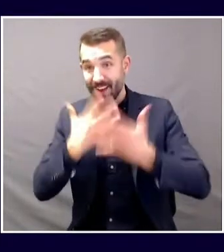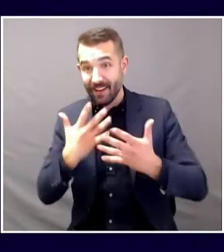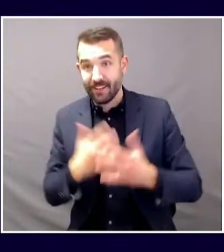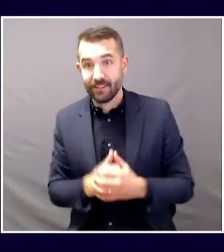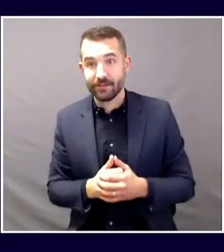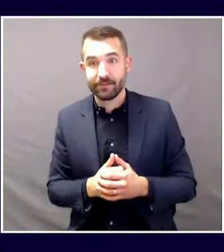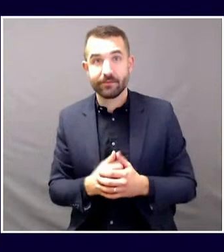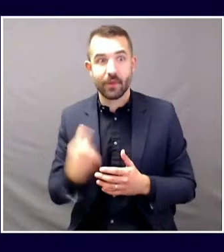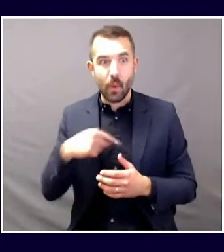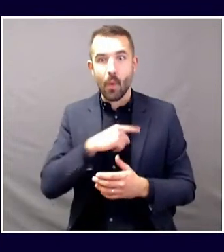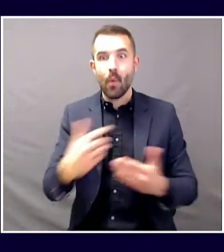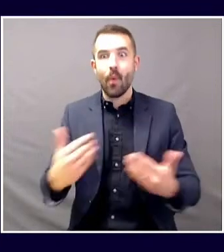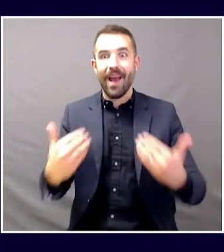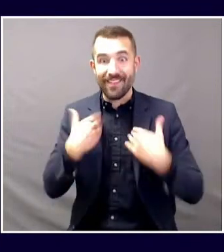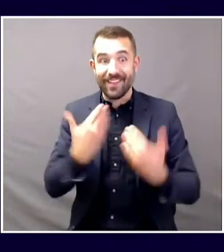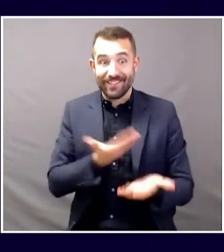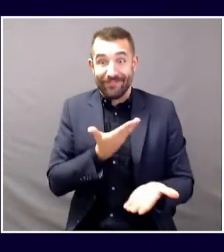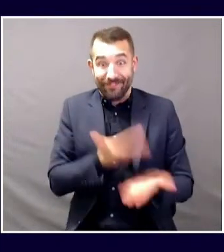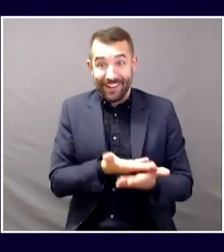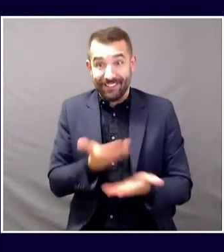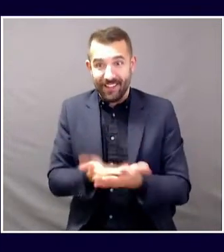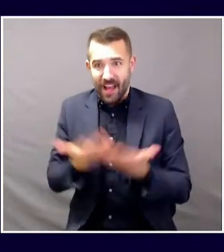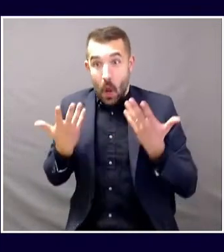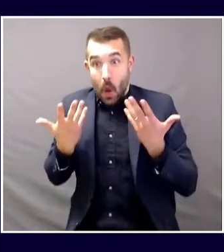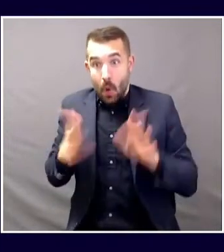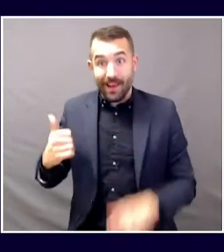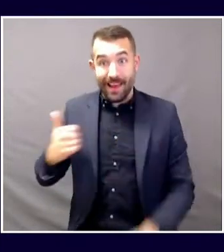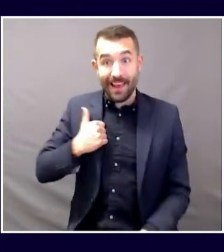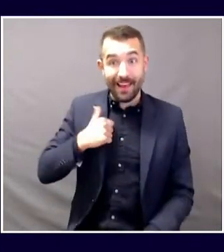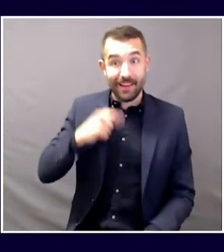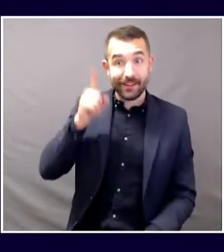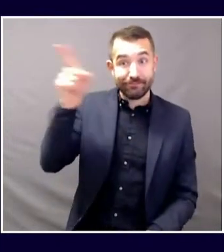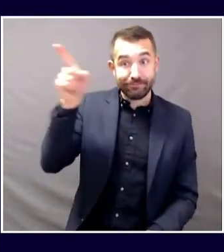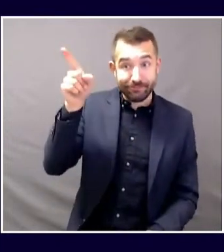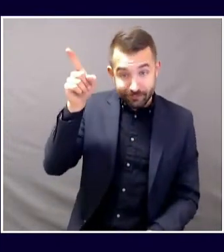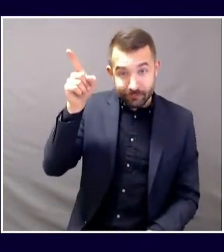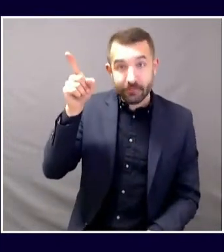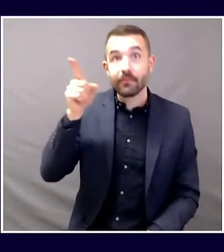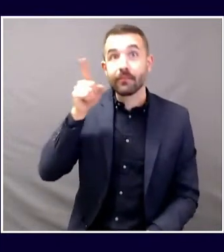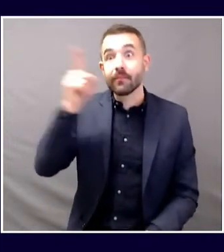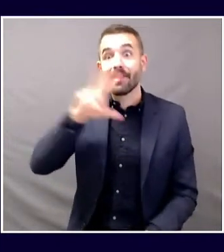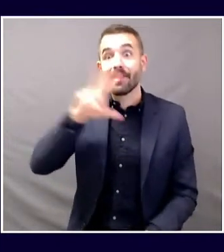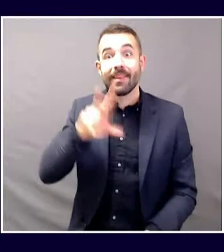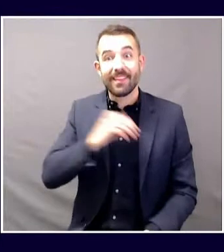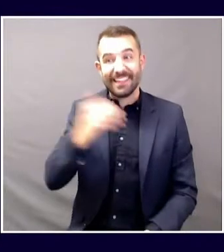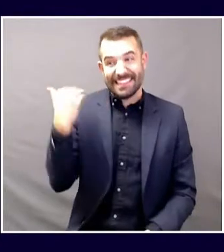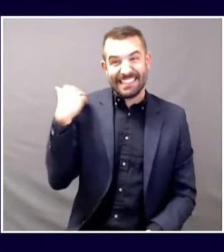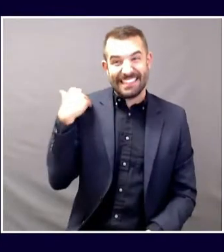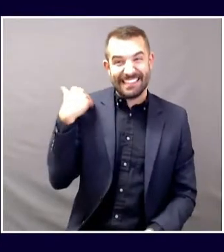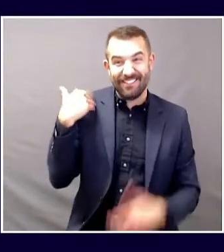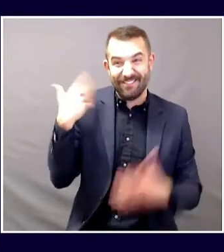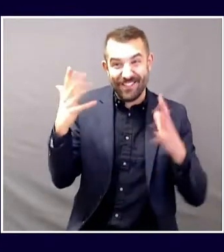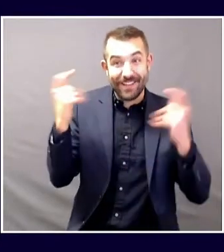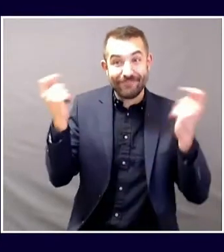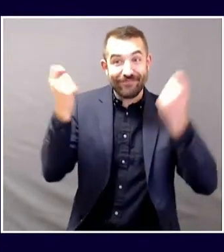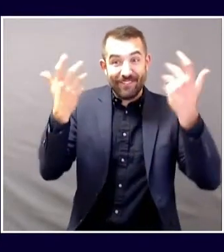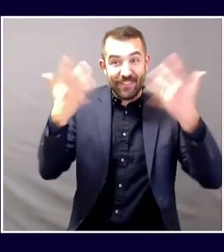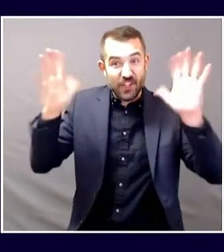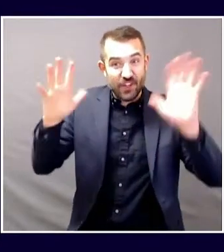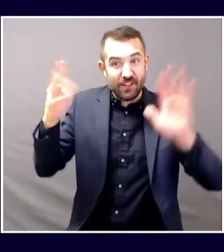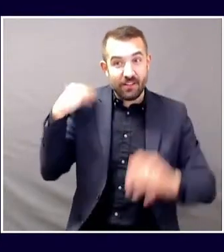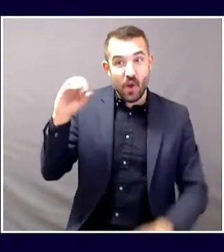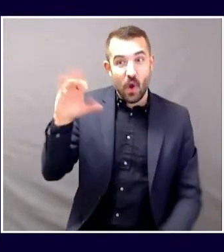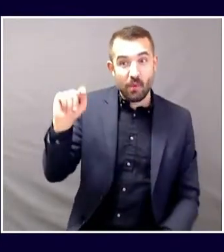as I've mentioned, our neighbors to the north had their Thanksgiving celebration on October 12th. And